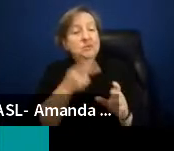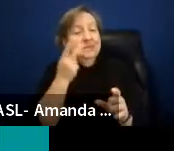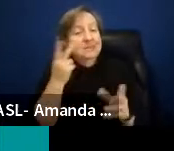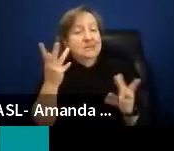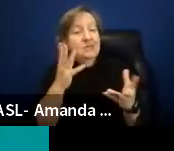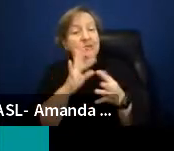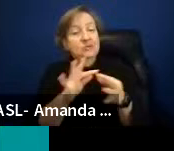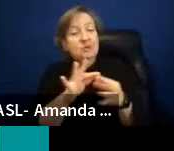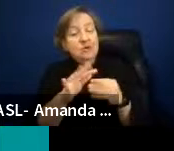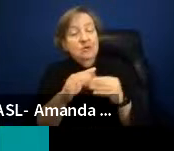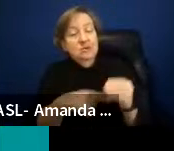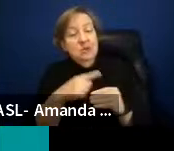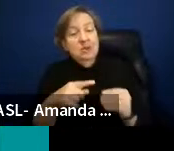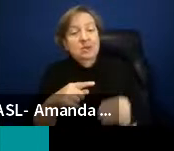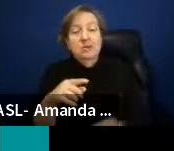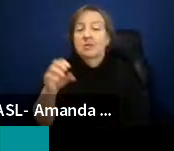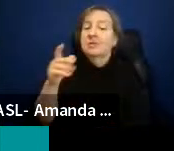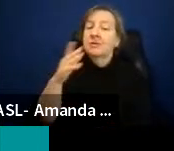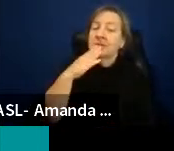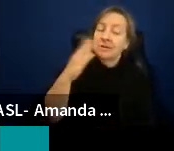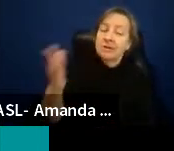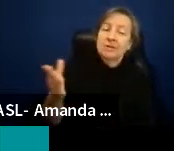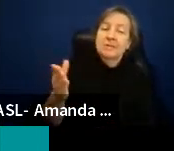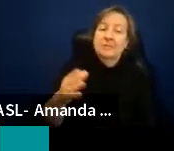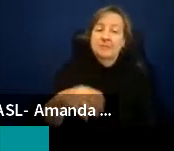about. Okay, thank you.